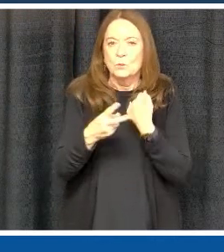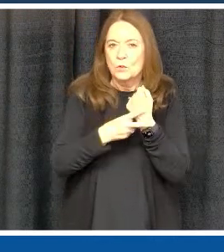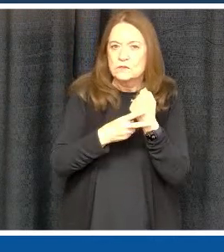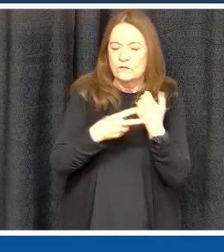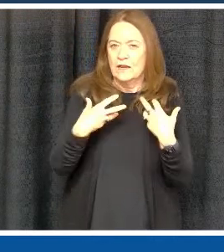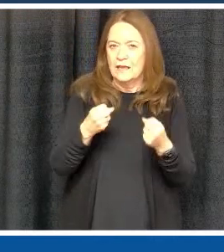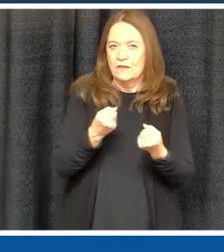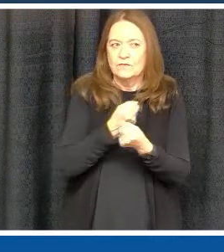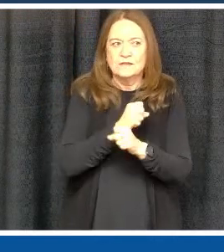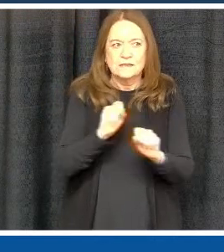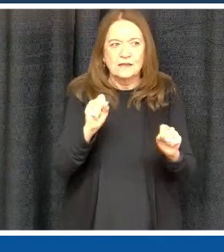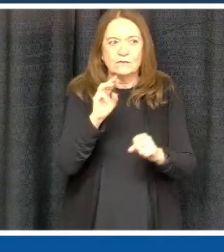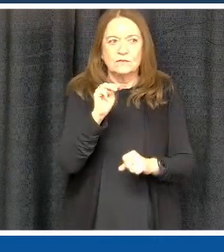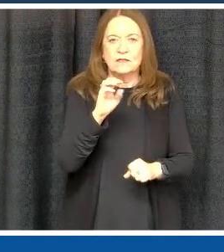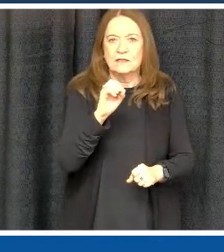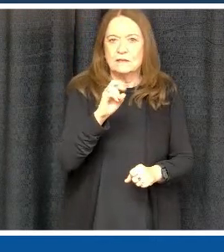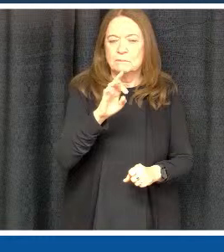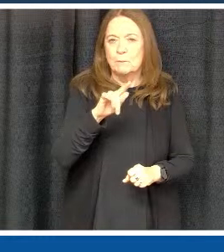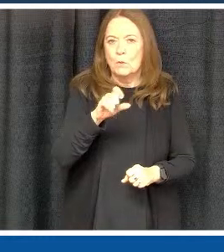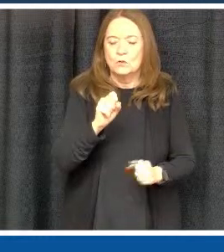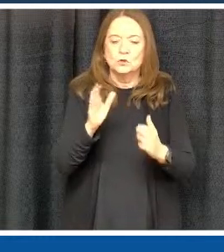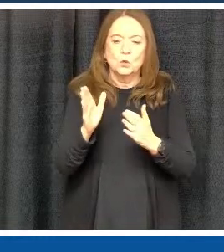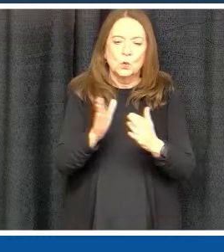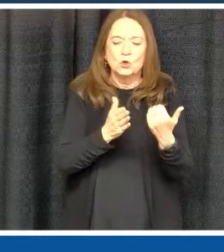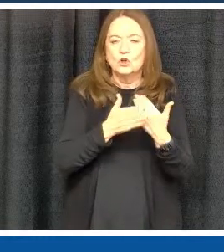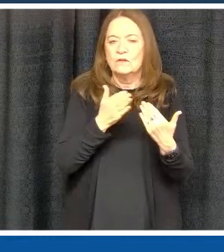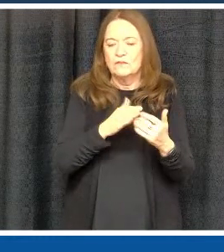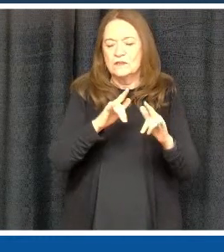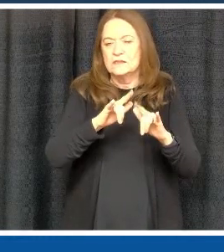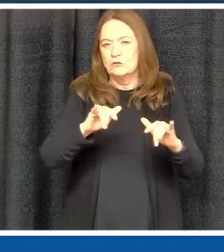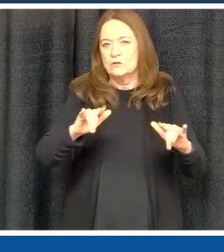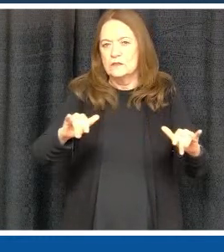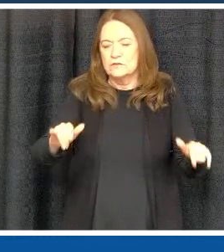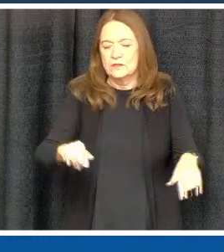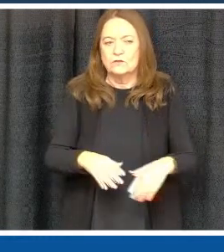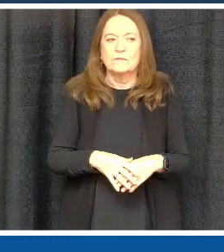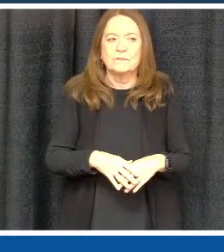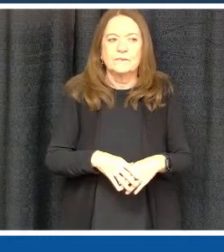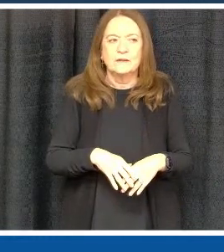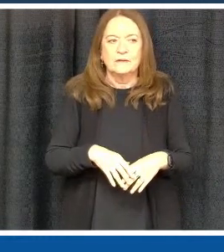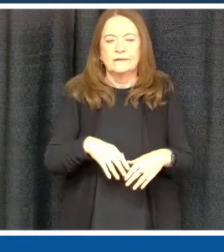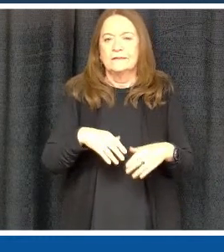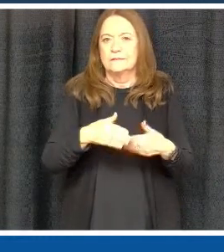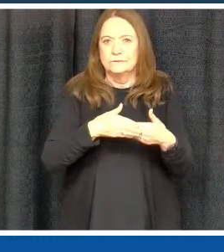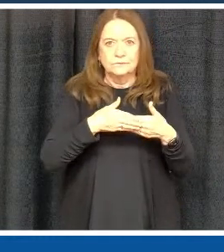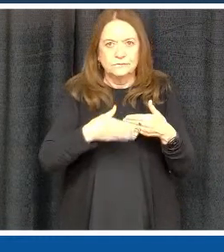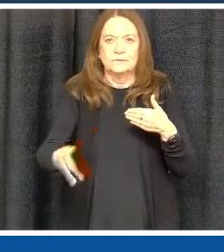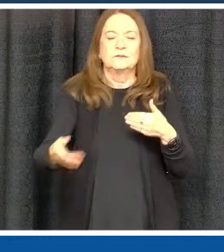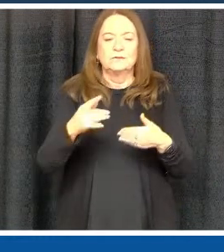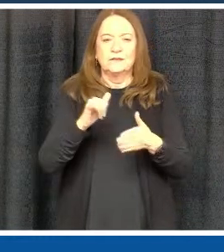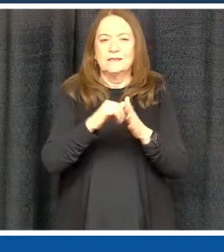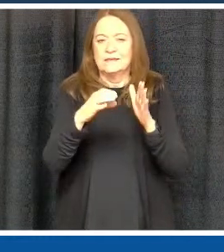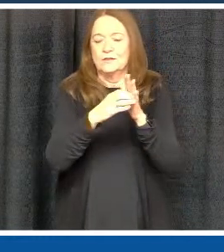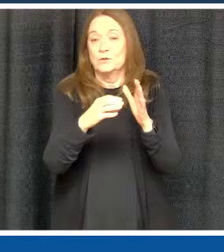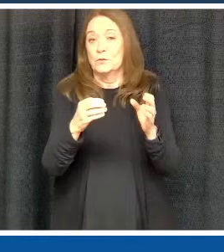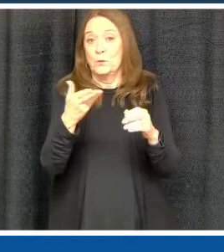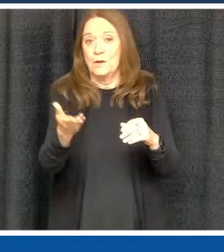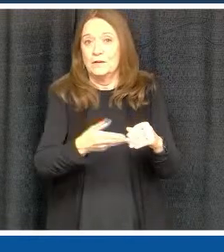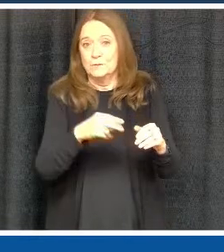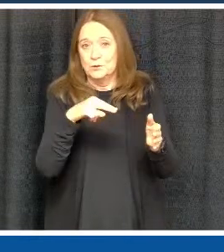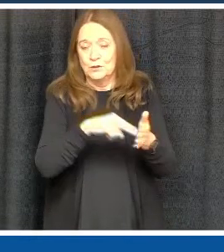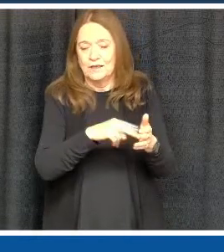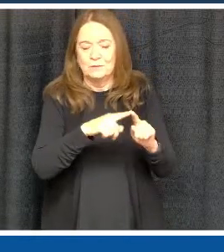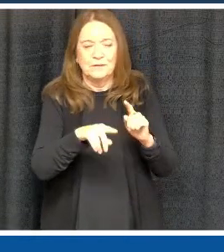safety, morals, order, convenience, et cetera, ad nauseum through that section. So you're more than welcome to look at it, but